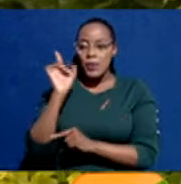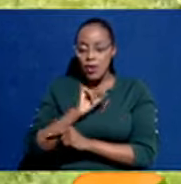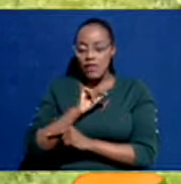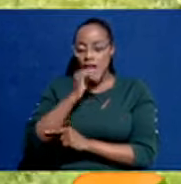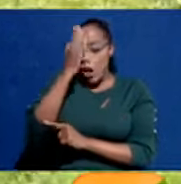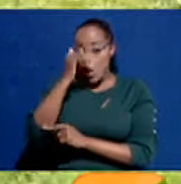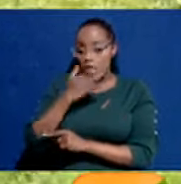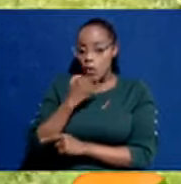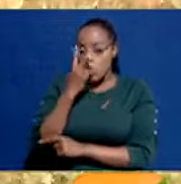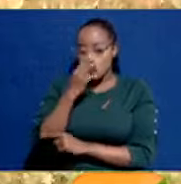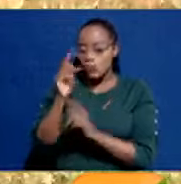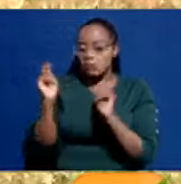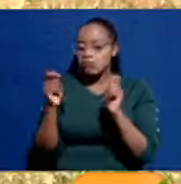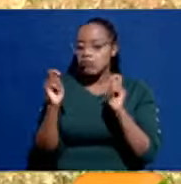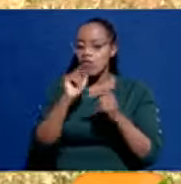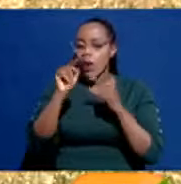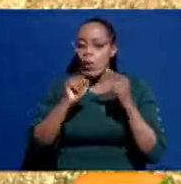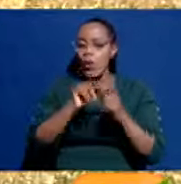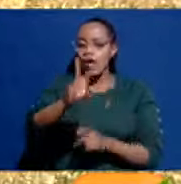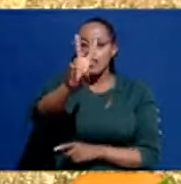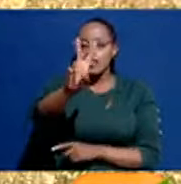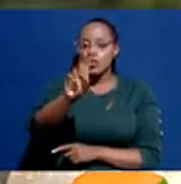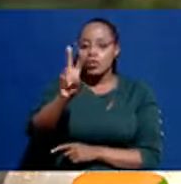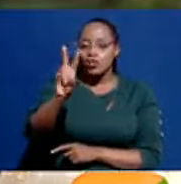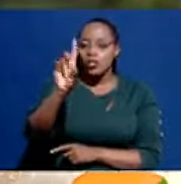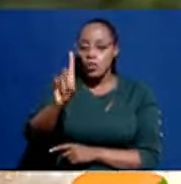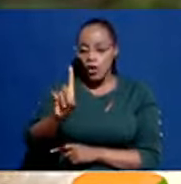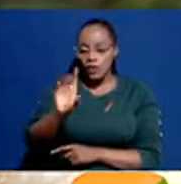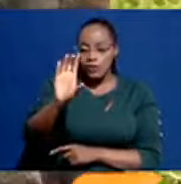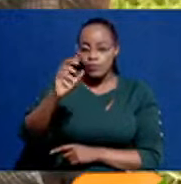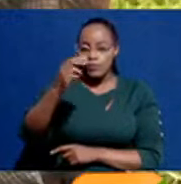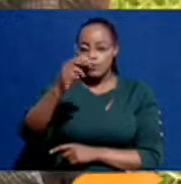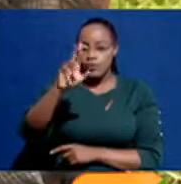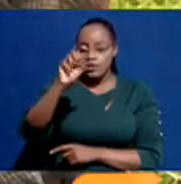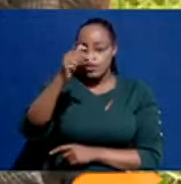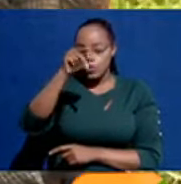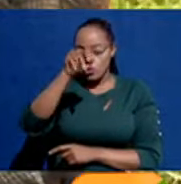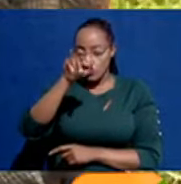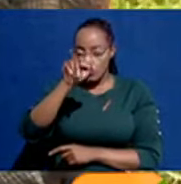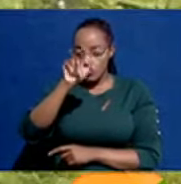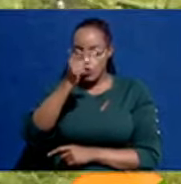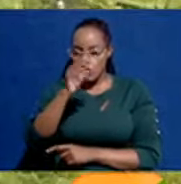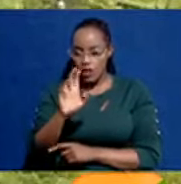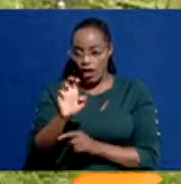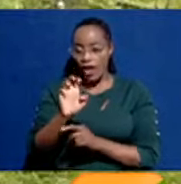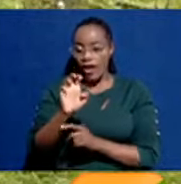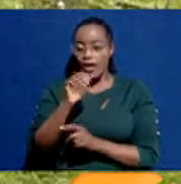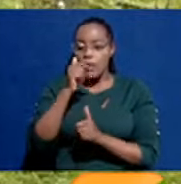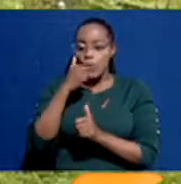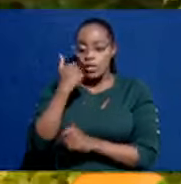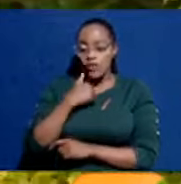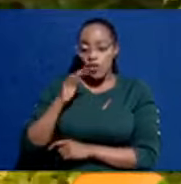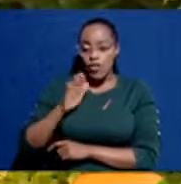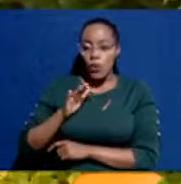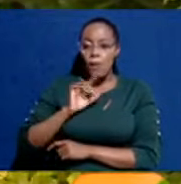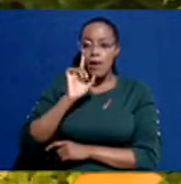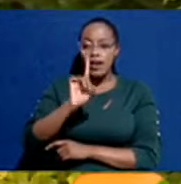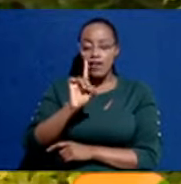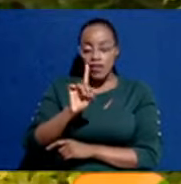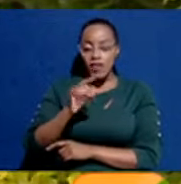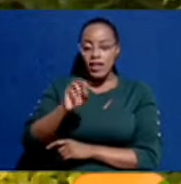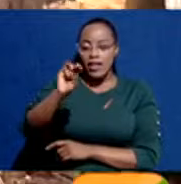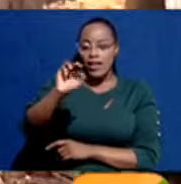practicing witchcraft in the year 2021. Christopher Mayaka, a 60-year-old son to one of the slain women, Sindege